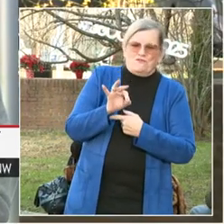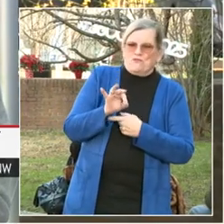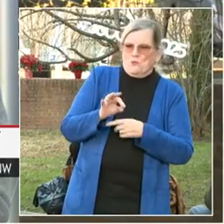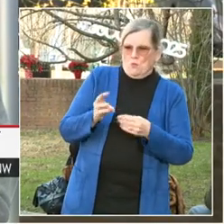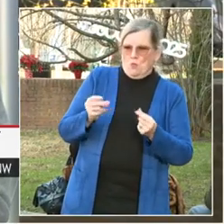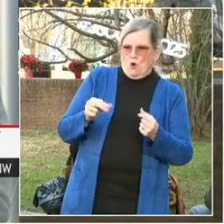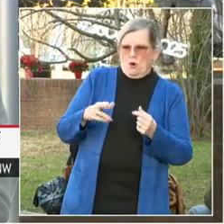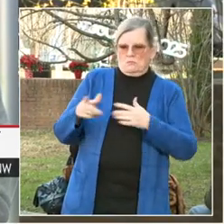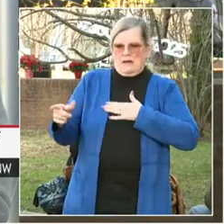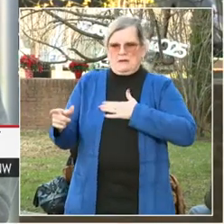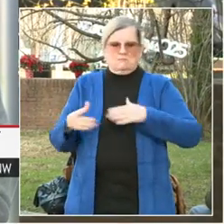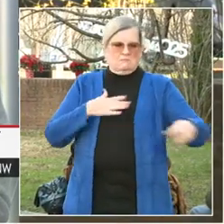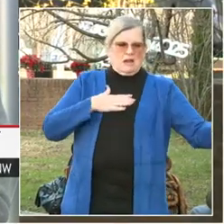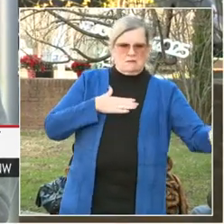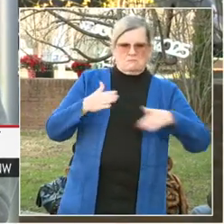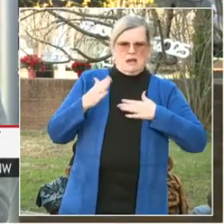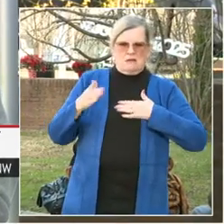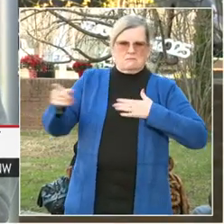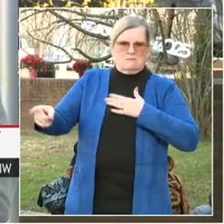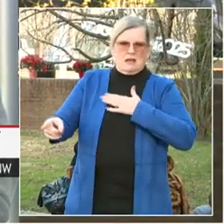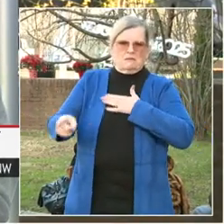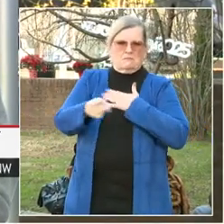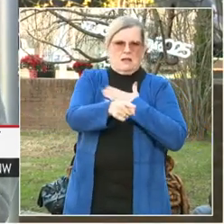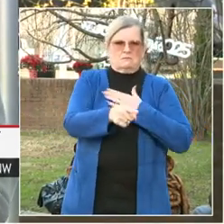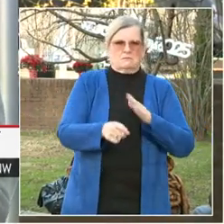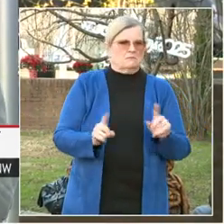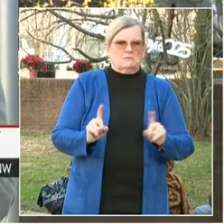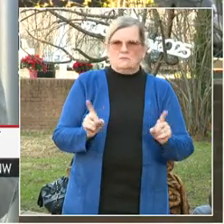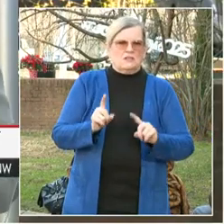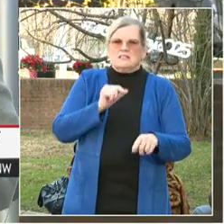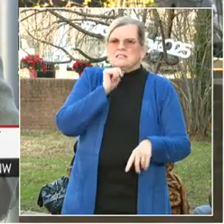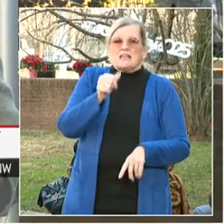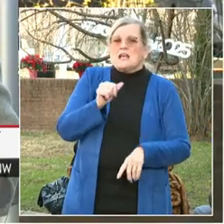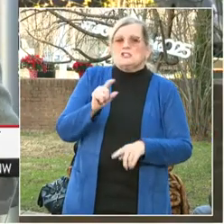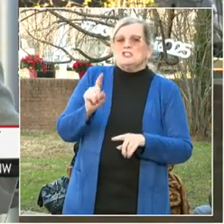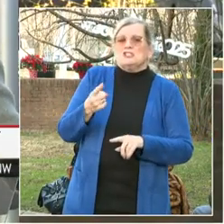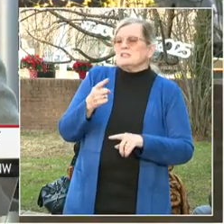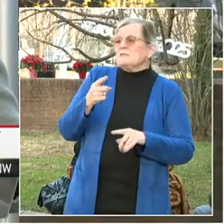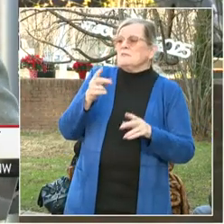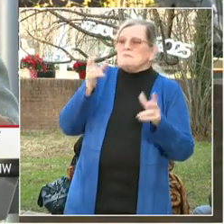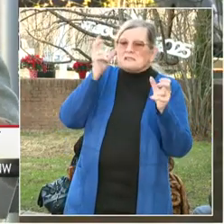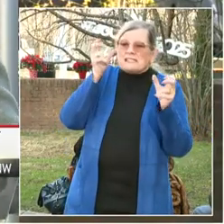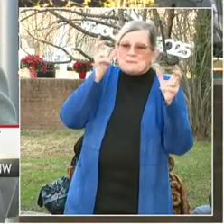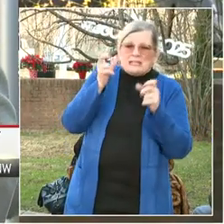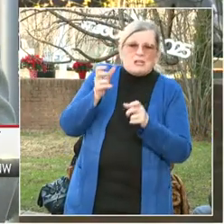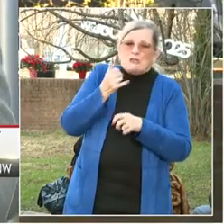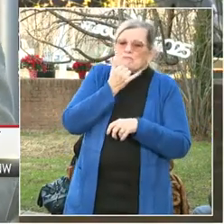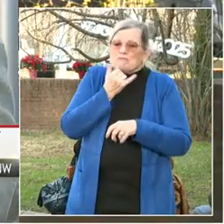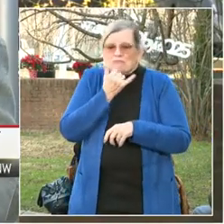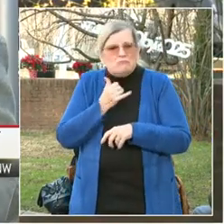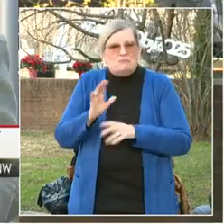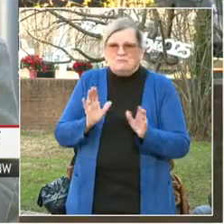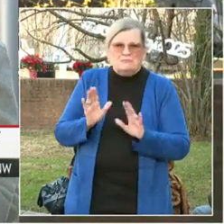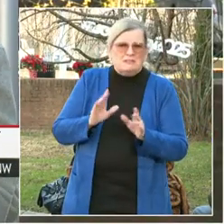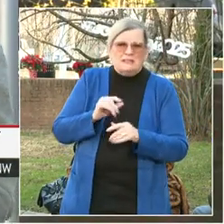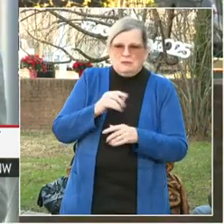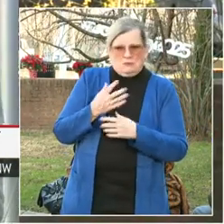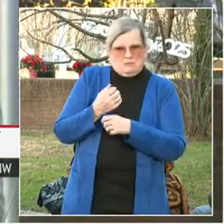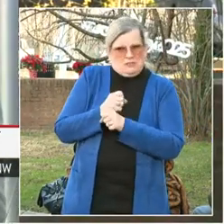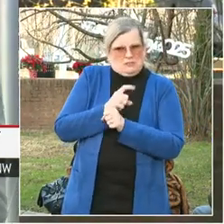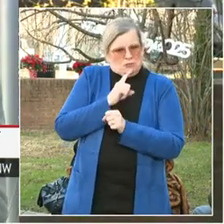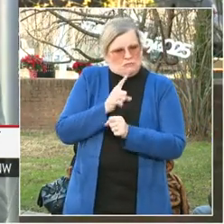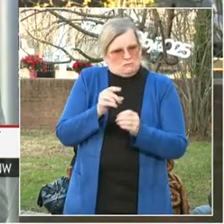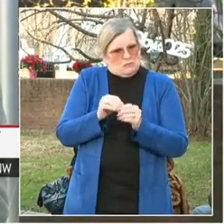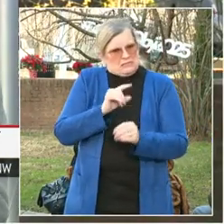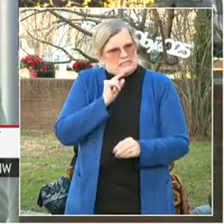be a more serious crime than just a misdemeanor. I would support you in that. We will have some